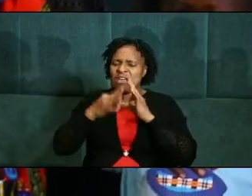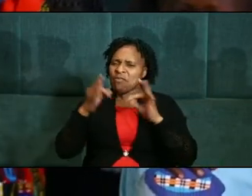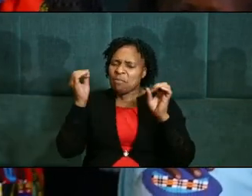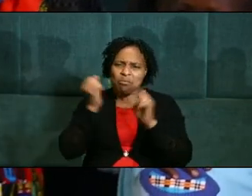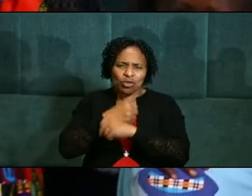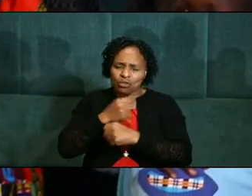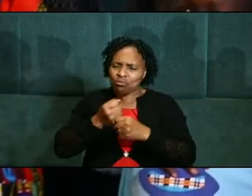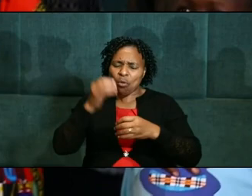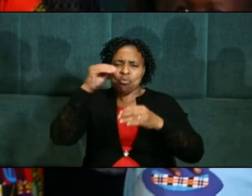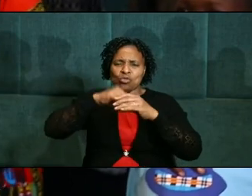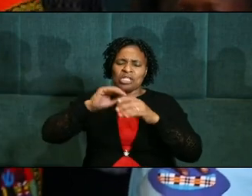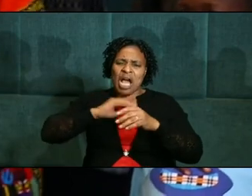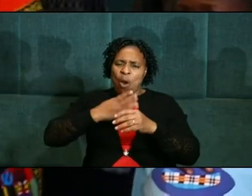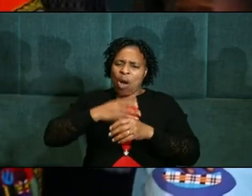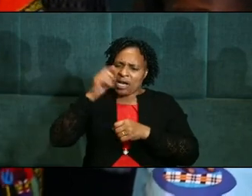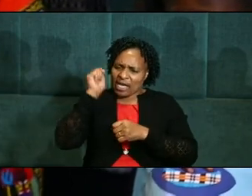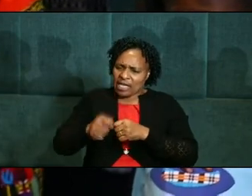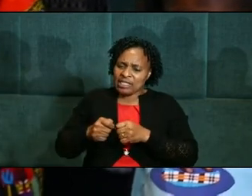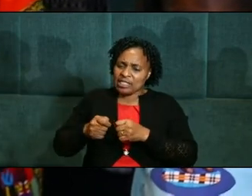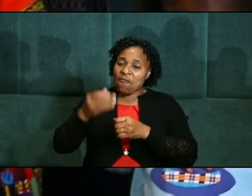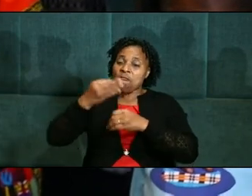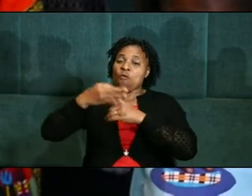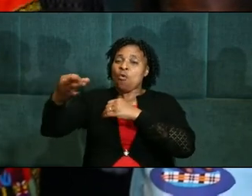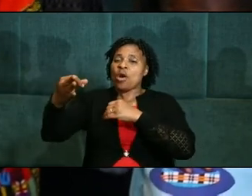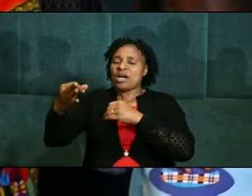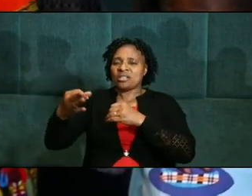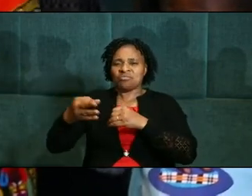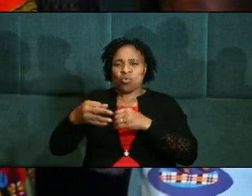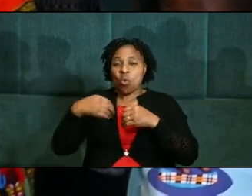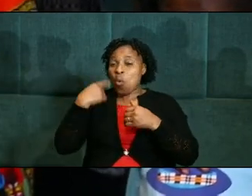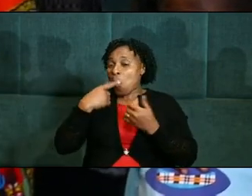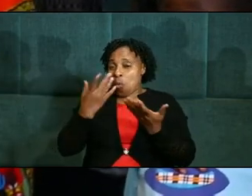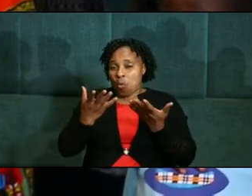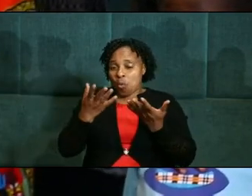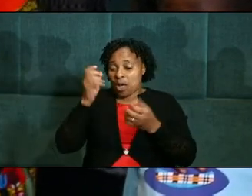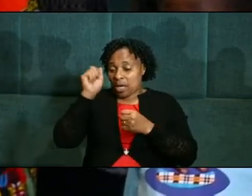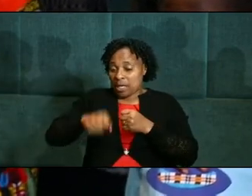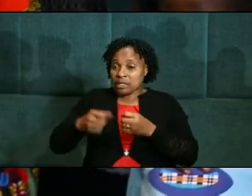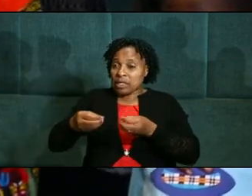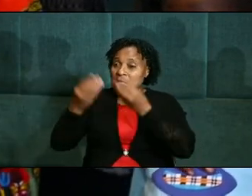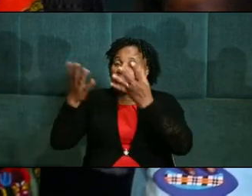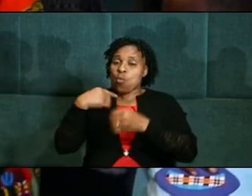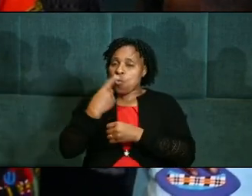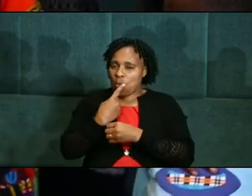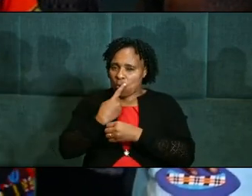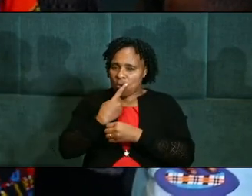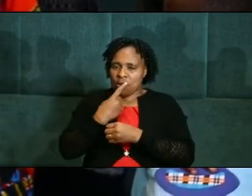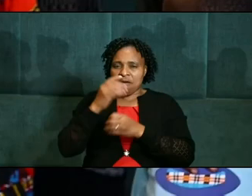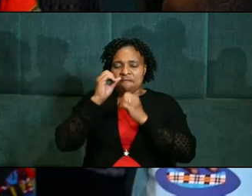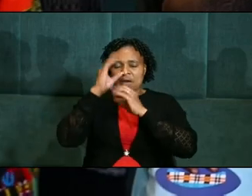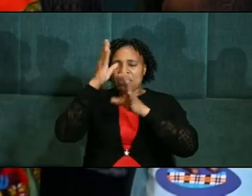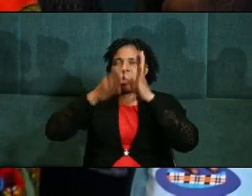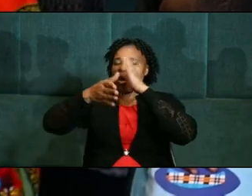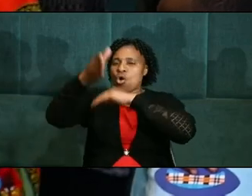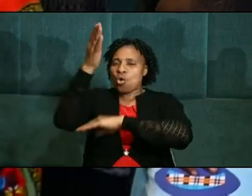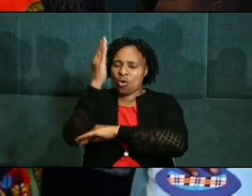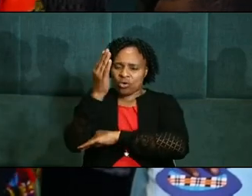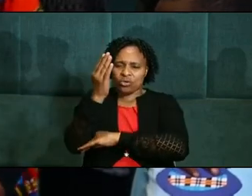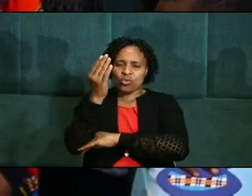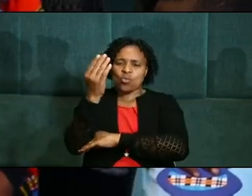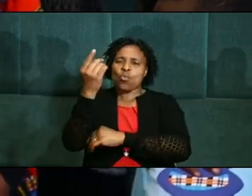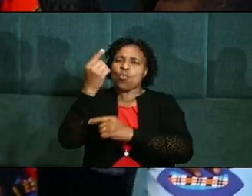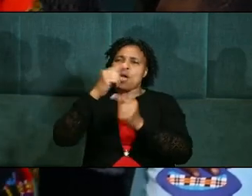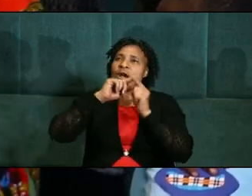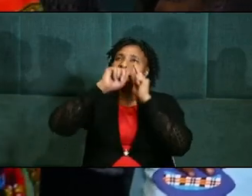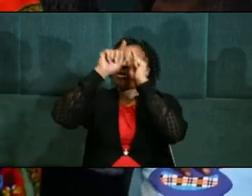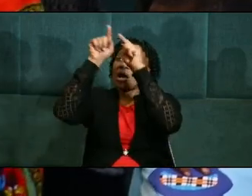don't put our case forward, to whom else shall we put our case forward to? And Father God, we have come to